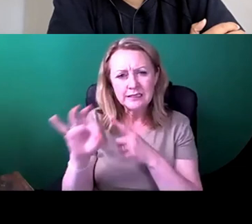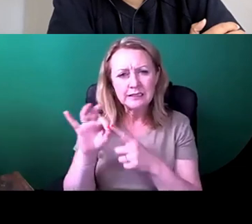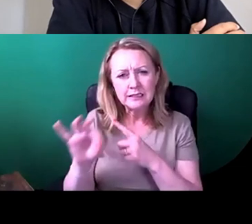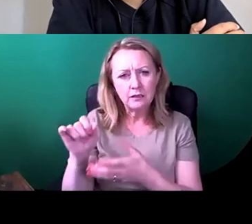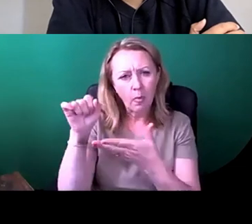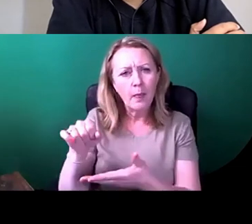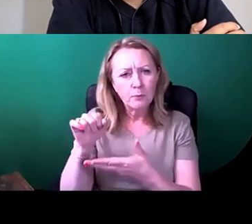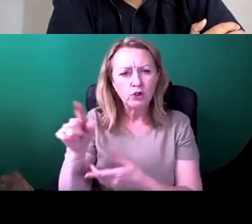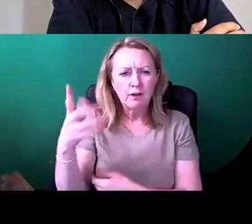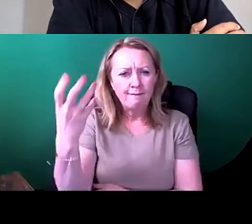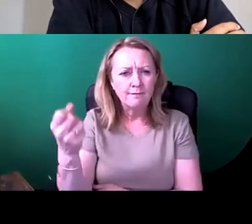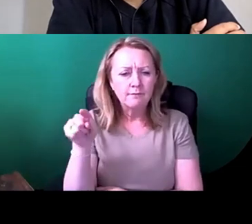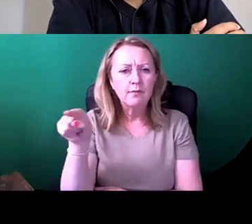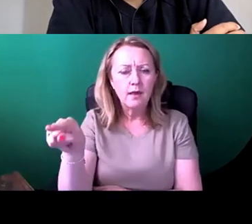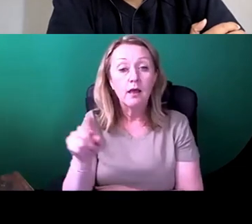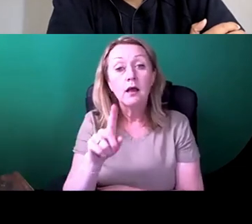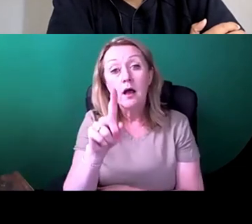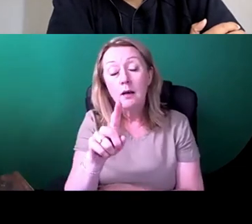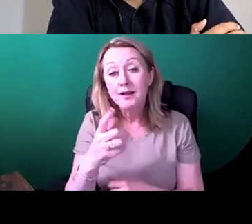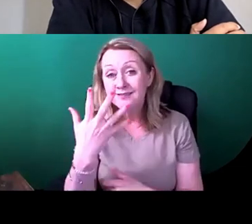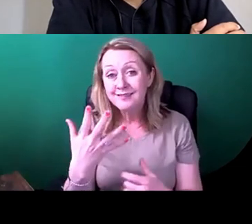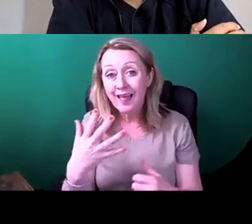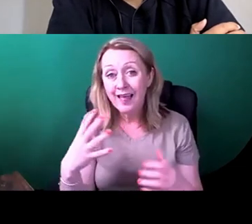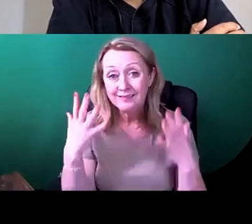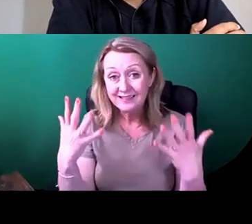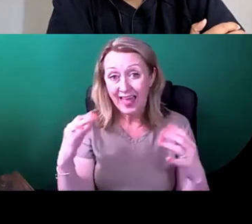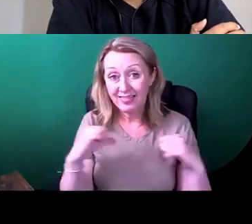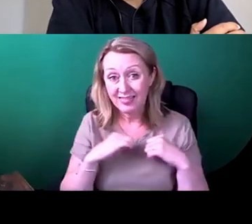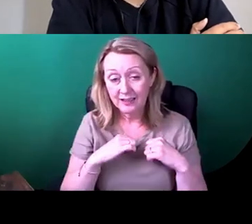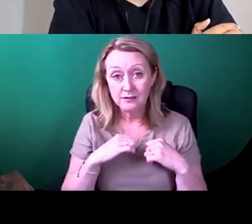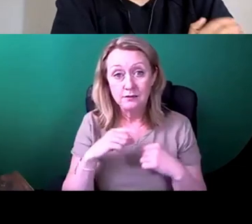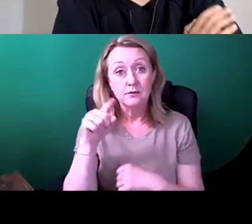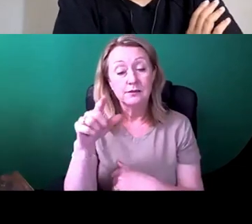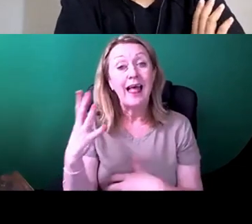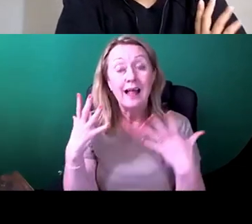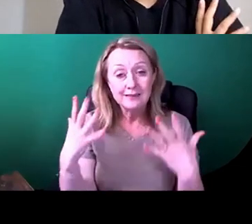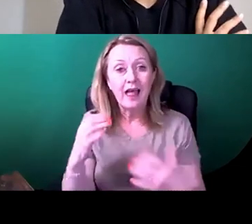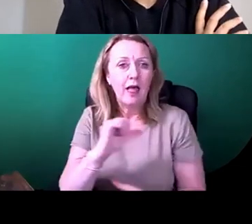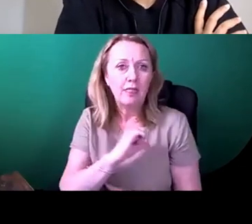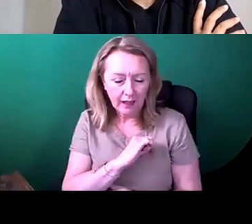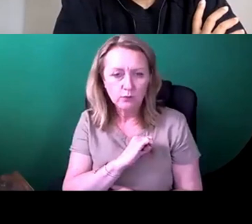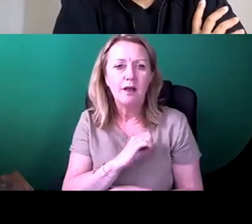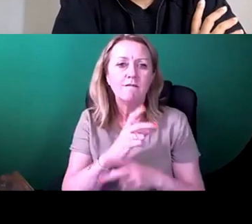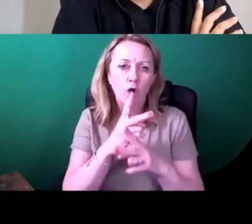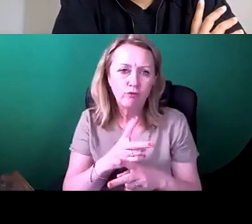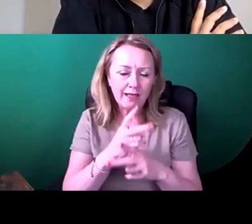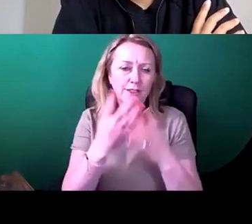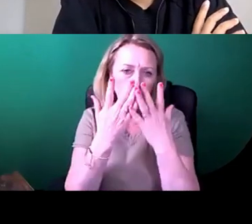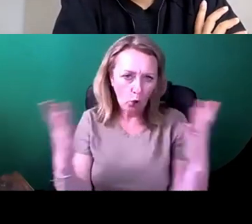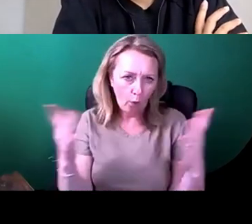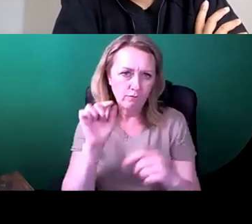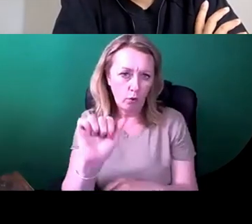our website. There's £10,000 for a curated show or project by the resident